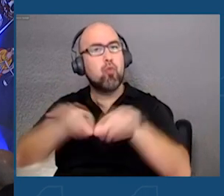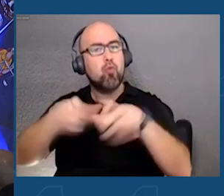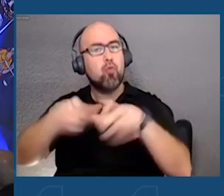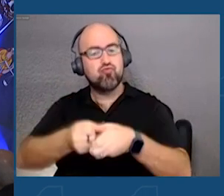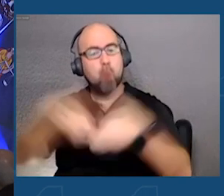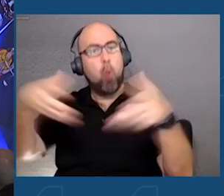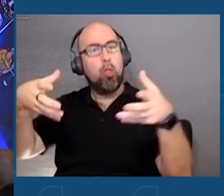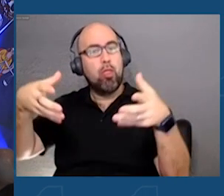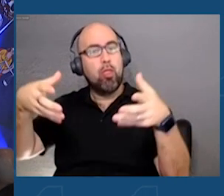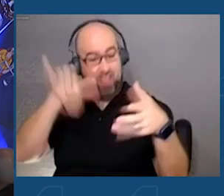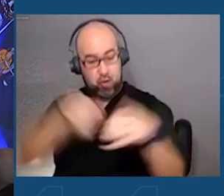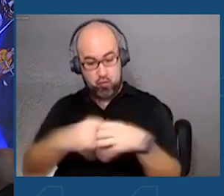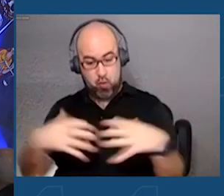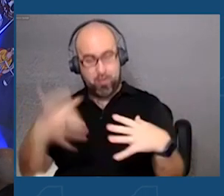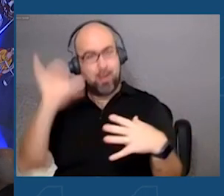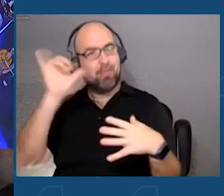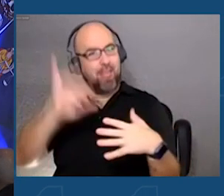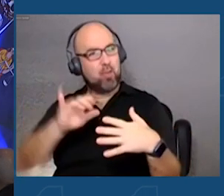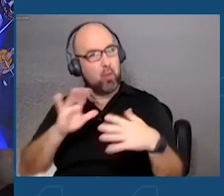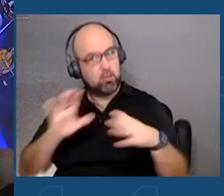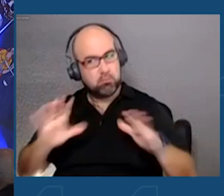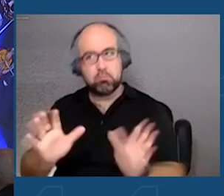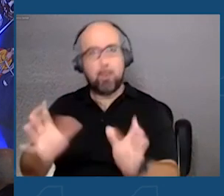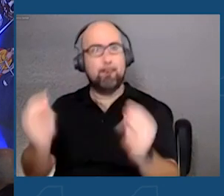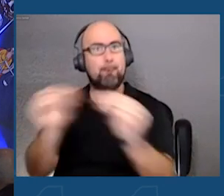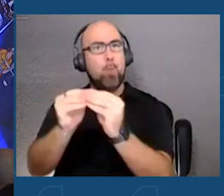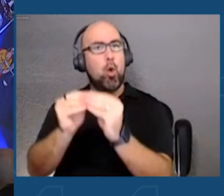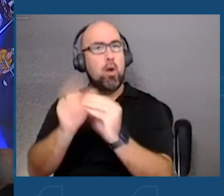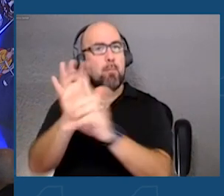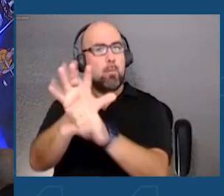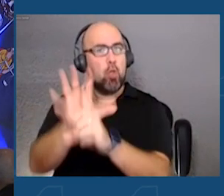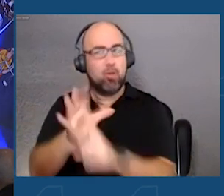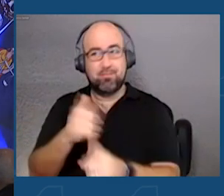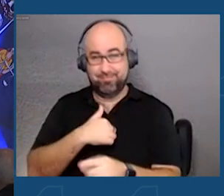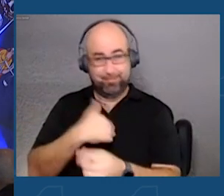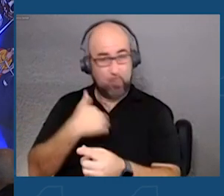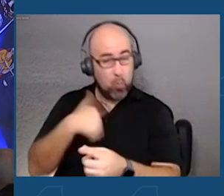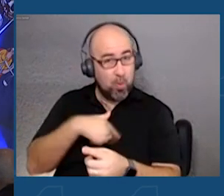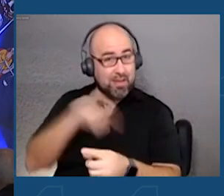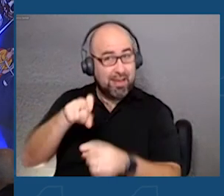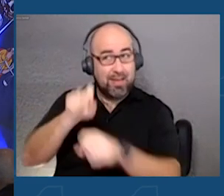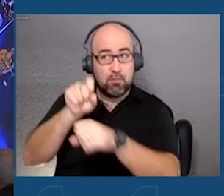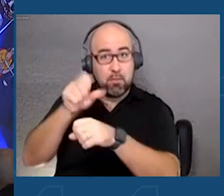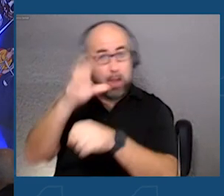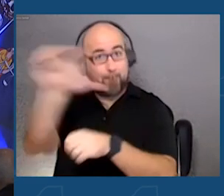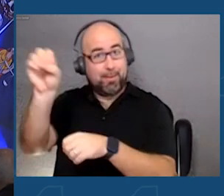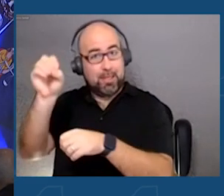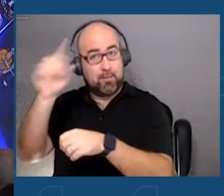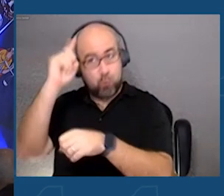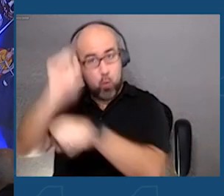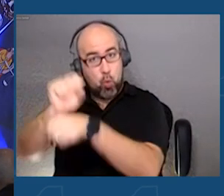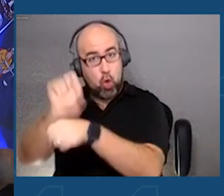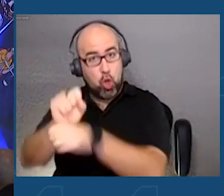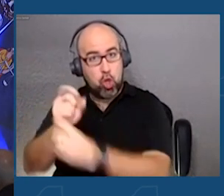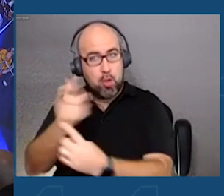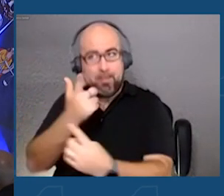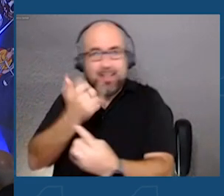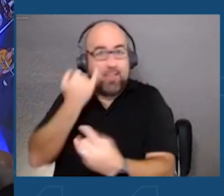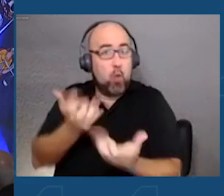employers, and we need employers, because if you want jobs, you gotta have somewhere to work. And